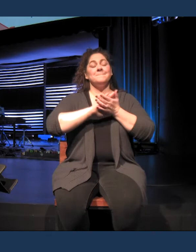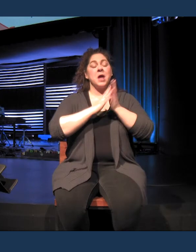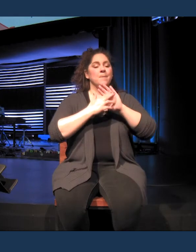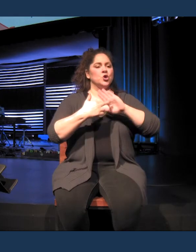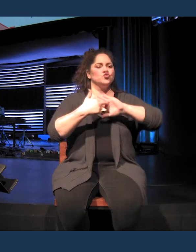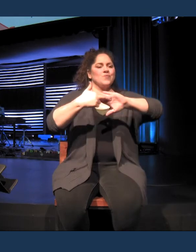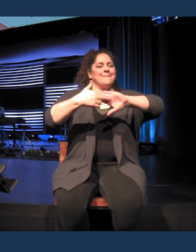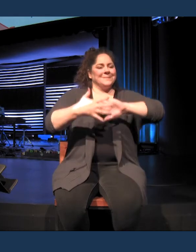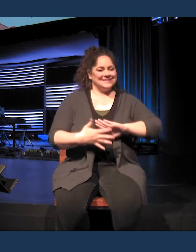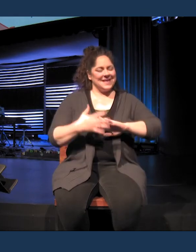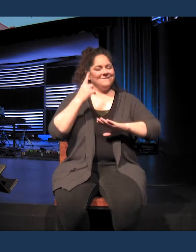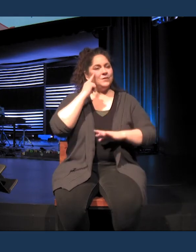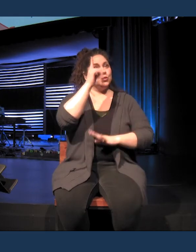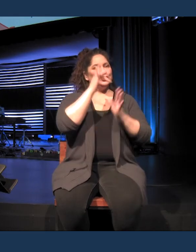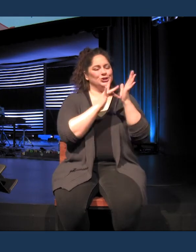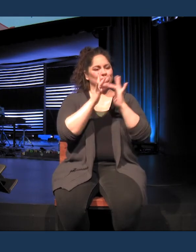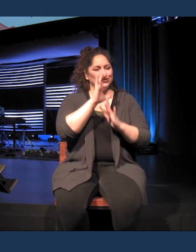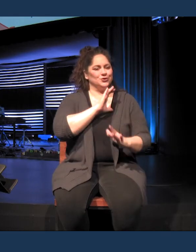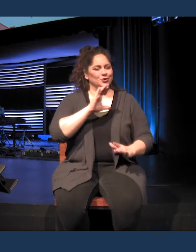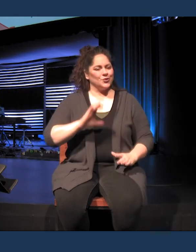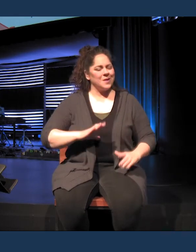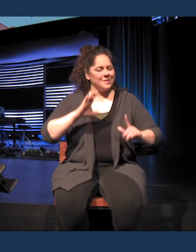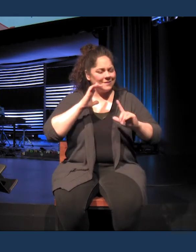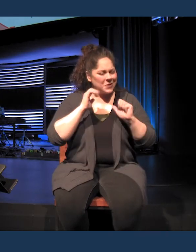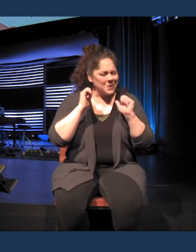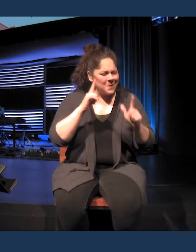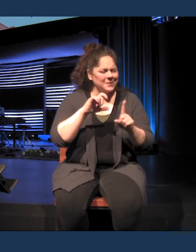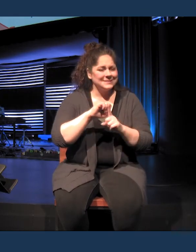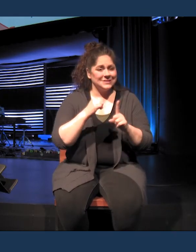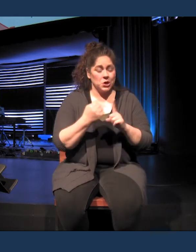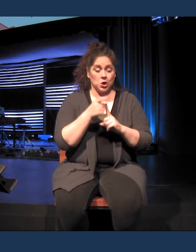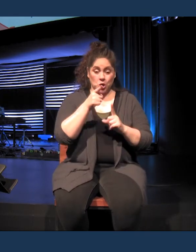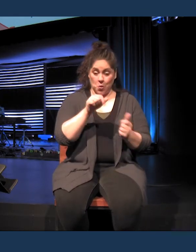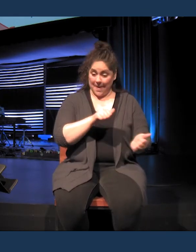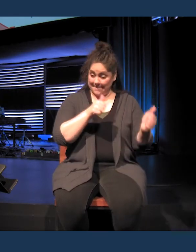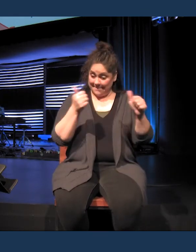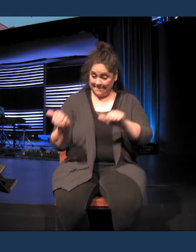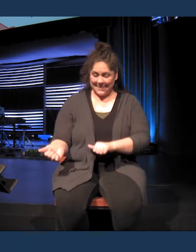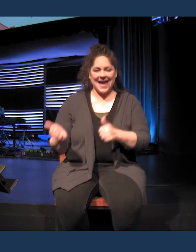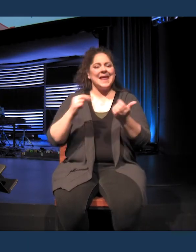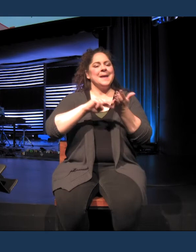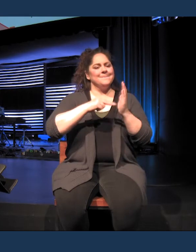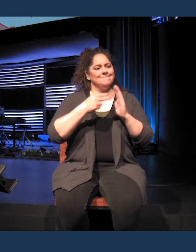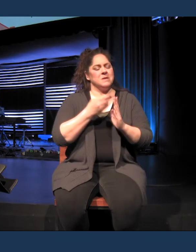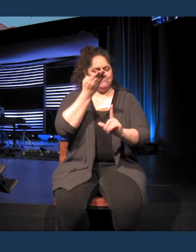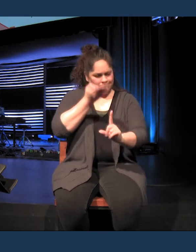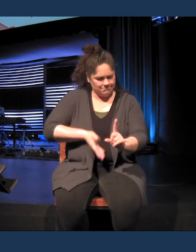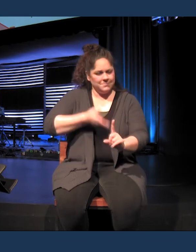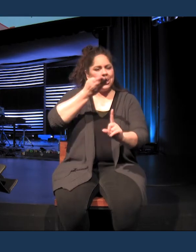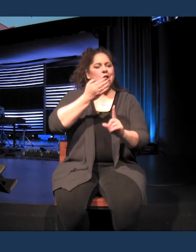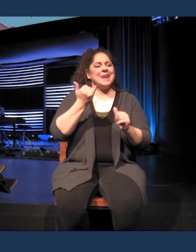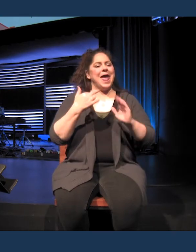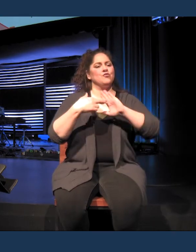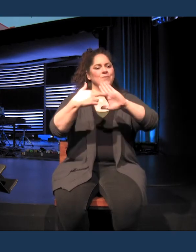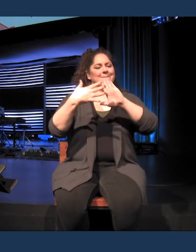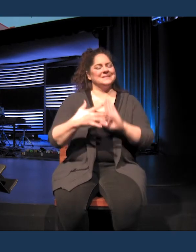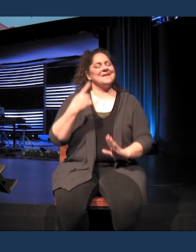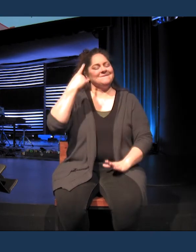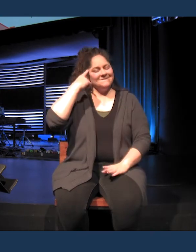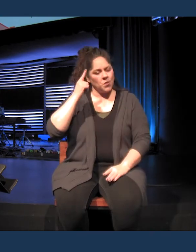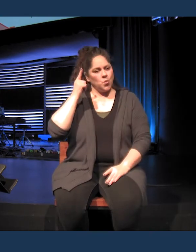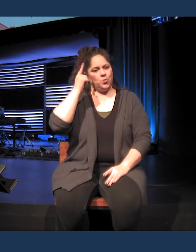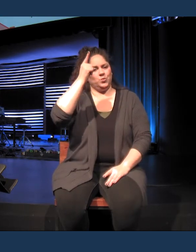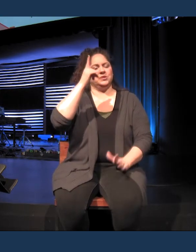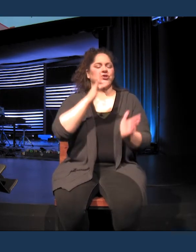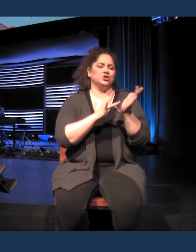Jesus Christ in every situation. When you are baptized, it means you are now a representative of Jesus Christ in every